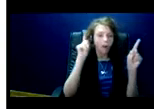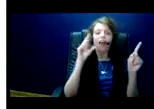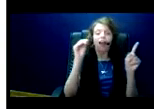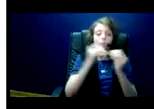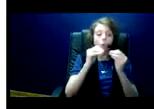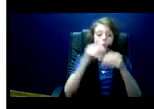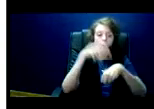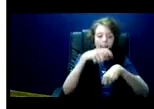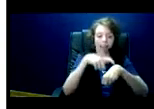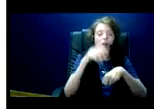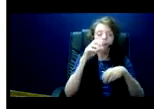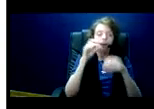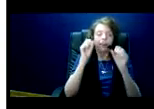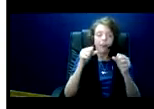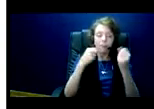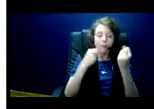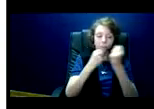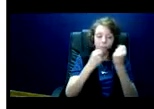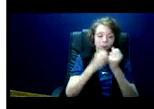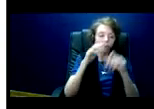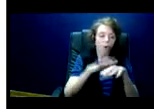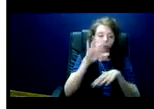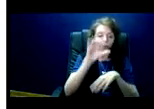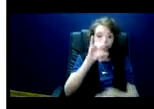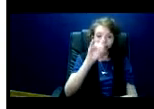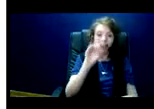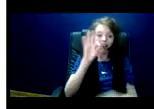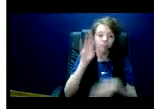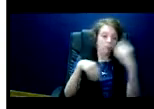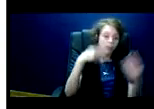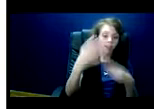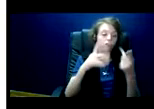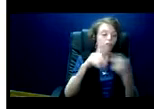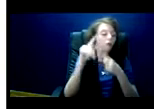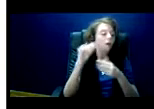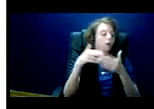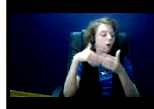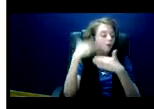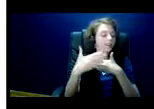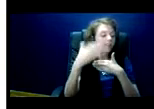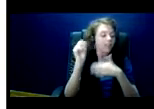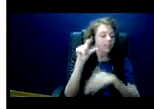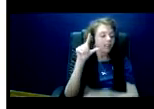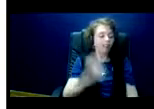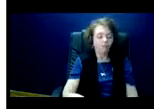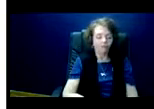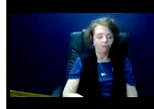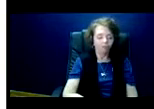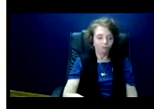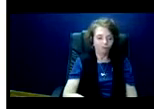really be on your side if you're generous with it. Susan, you can go ahead and move to the next slide.